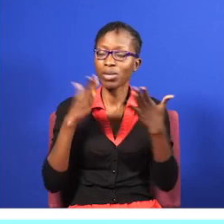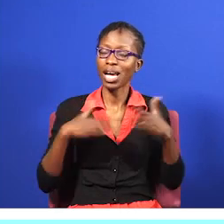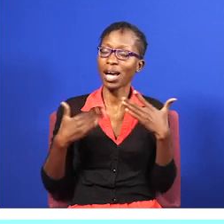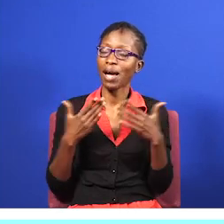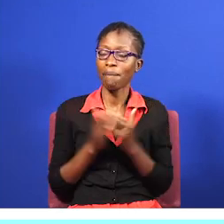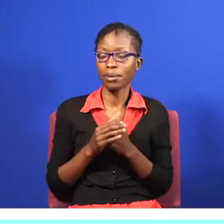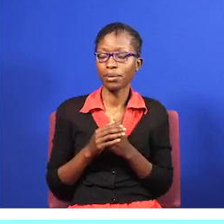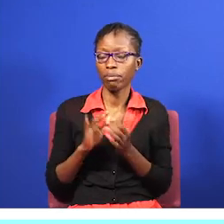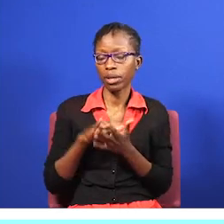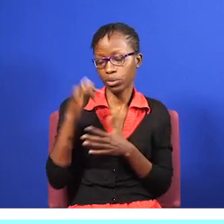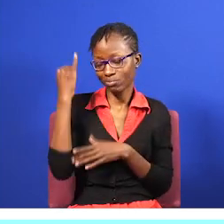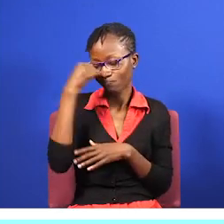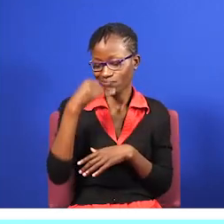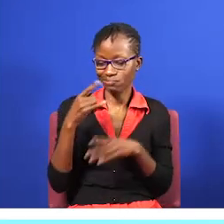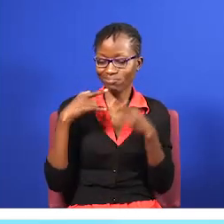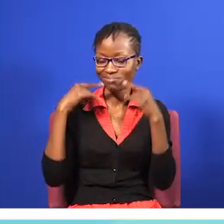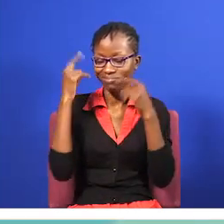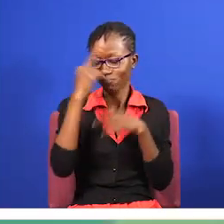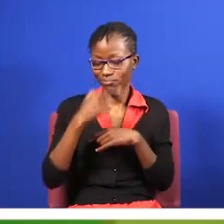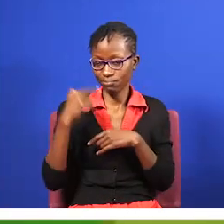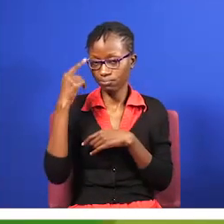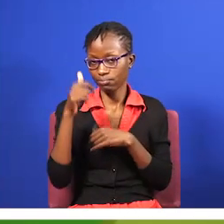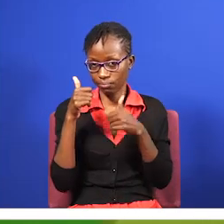you write a smiley face